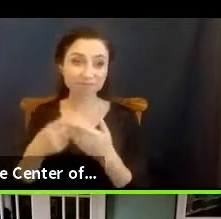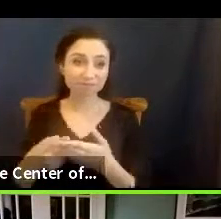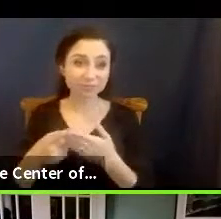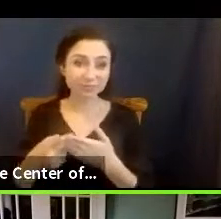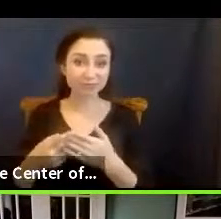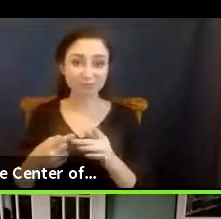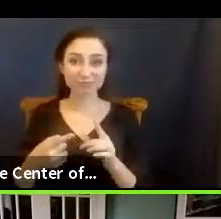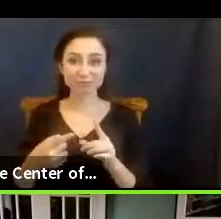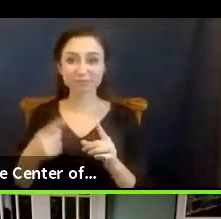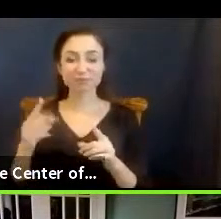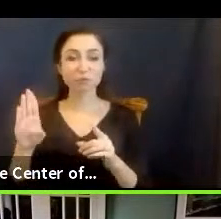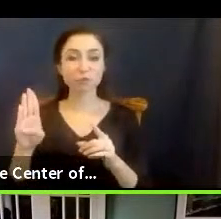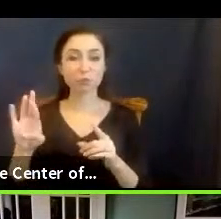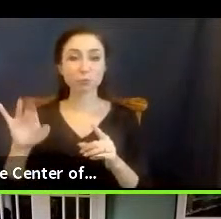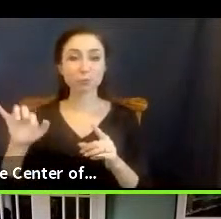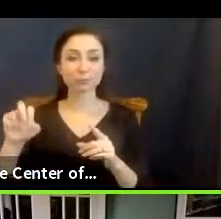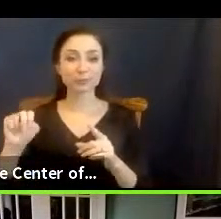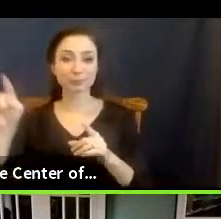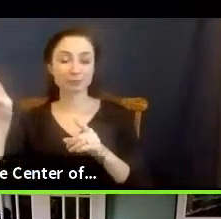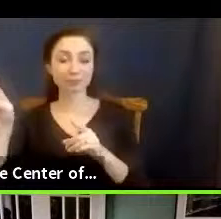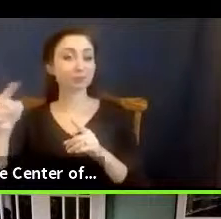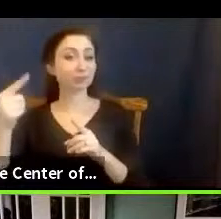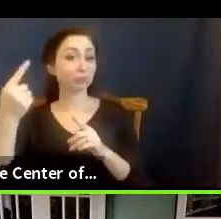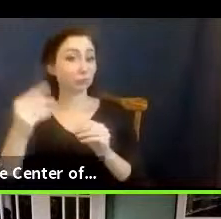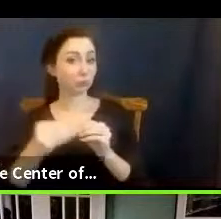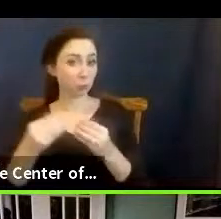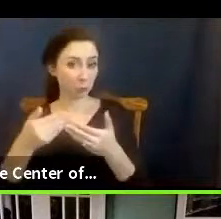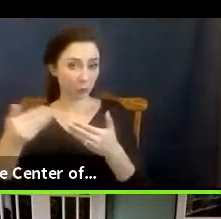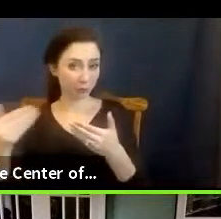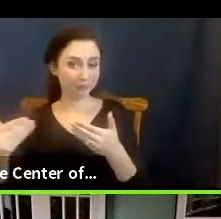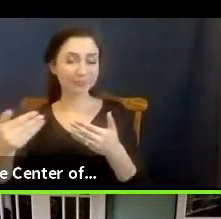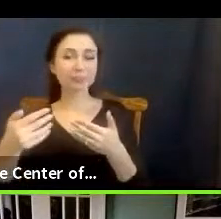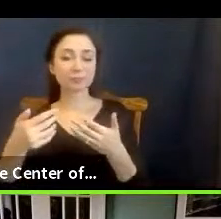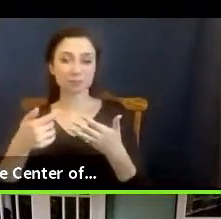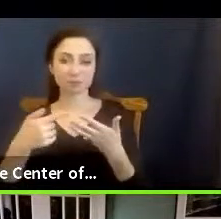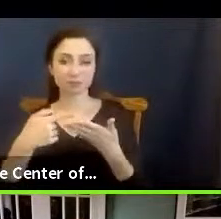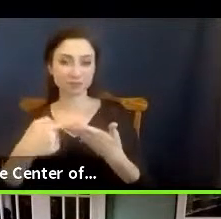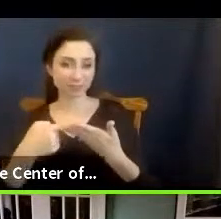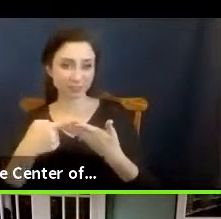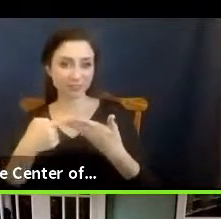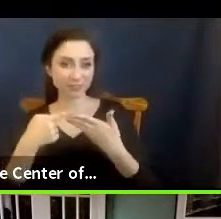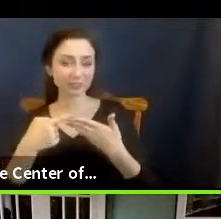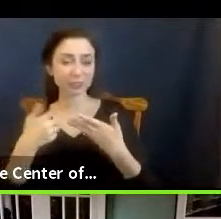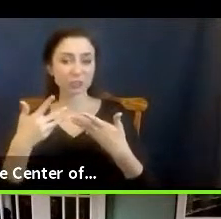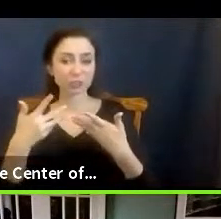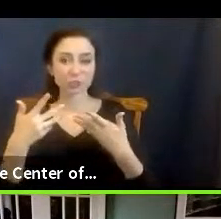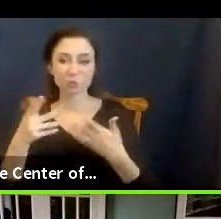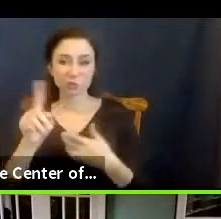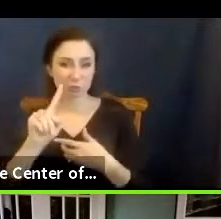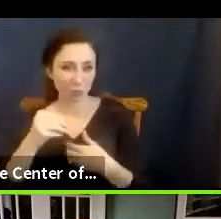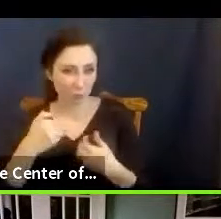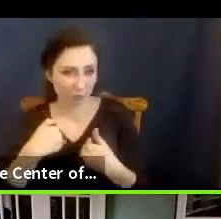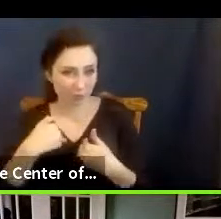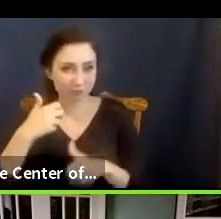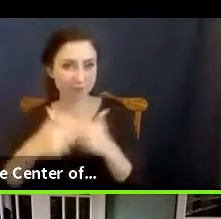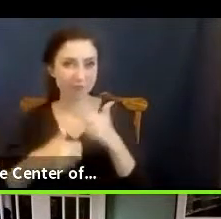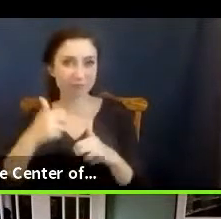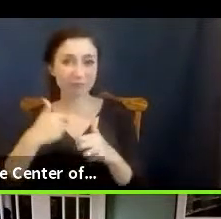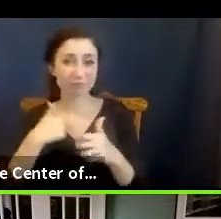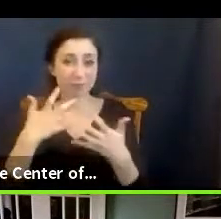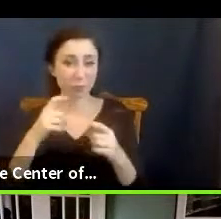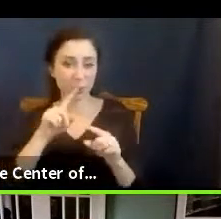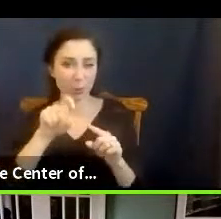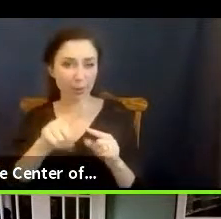Just one more thing. In talking about where we're having issues, I want to ask this maybe of